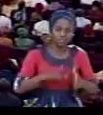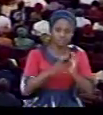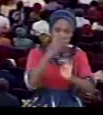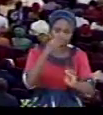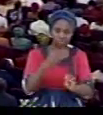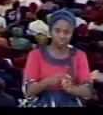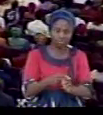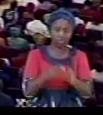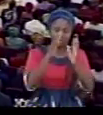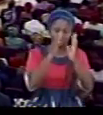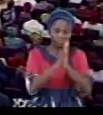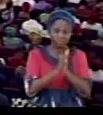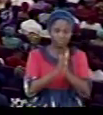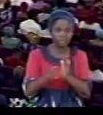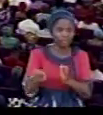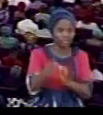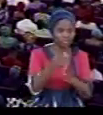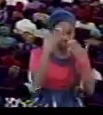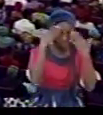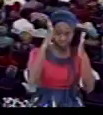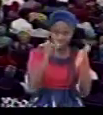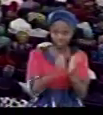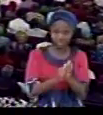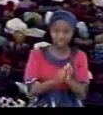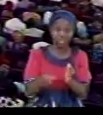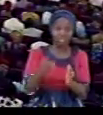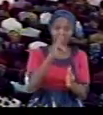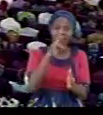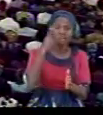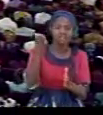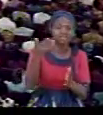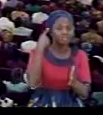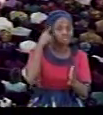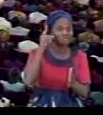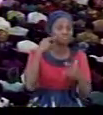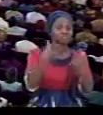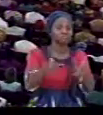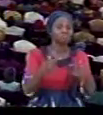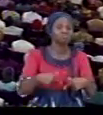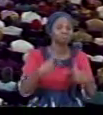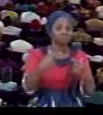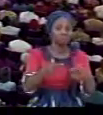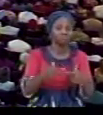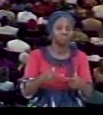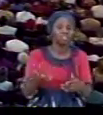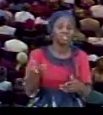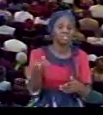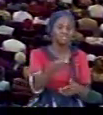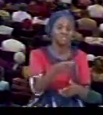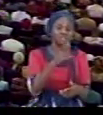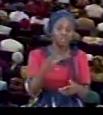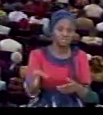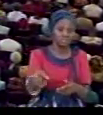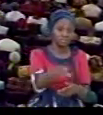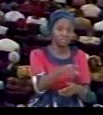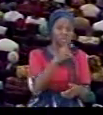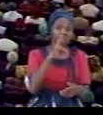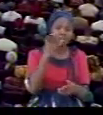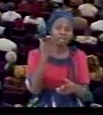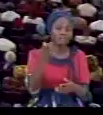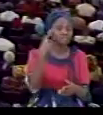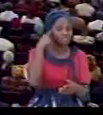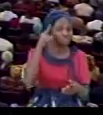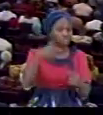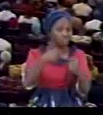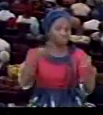that. They were there for argument. They were there for supposition. They were